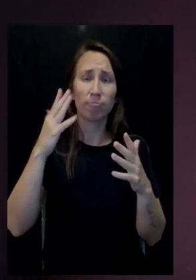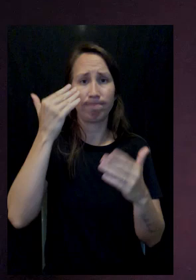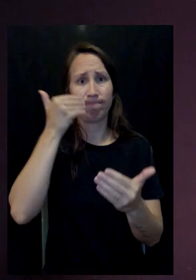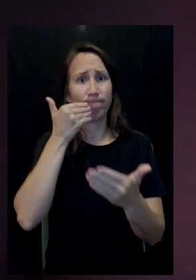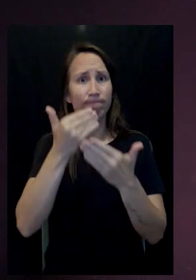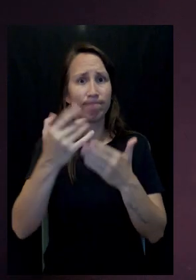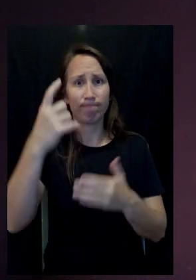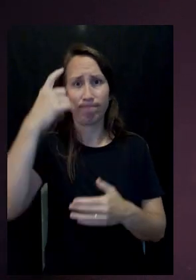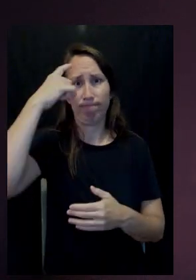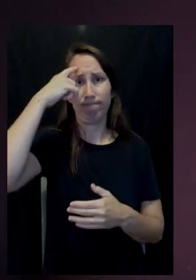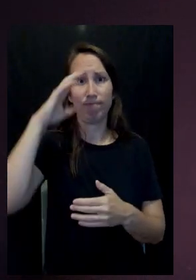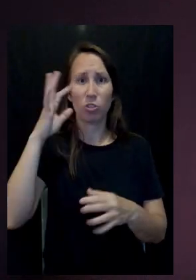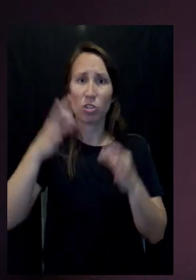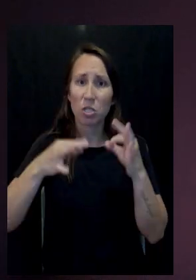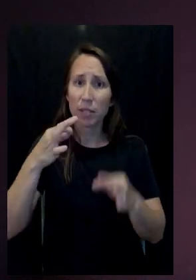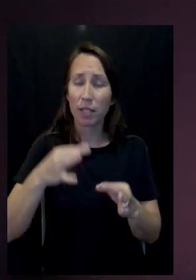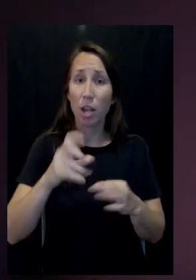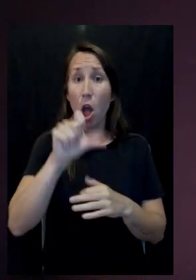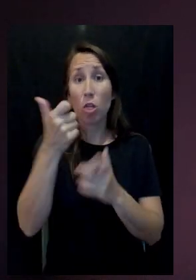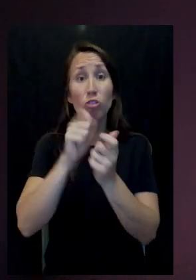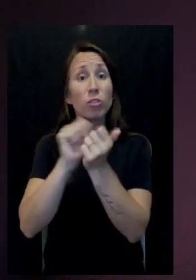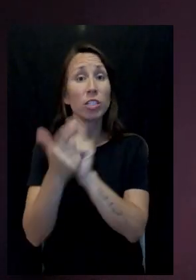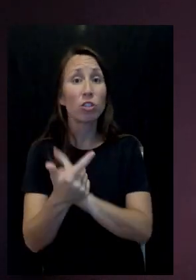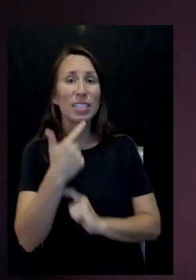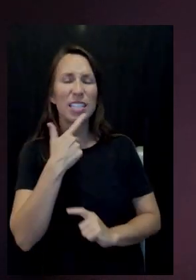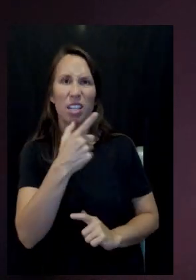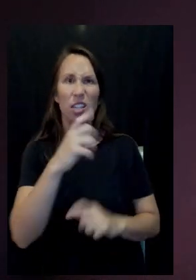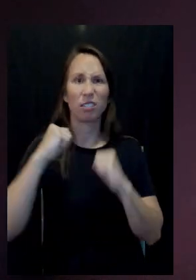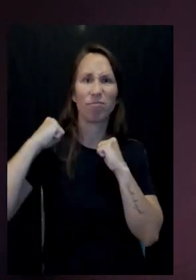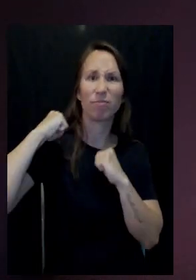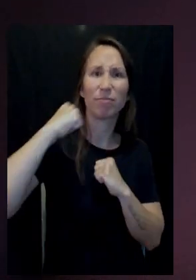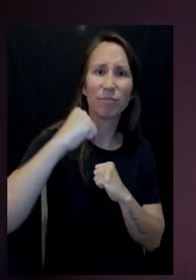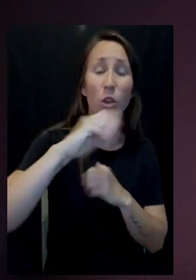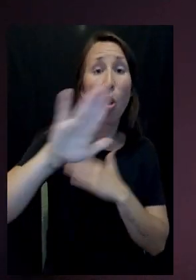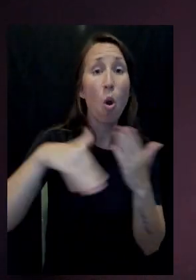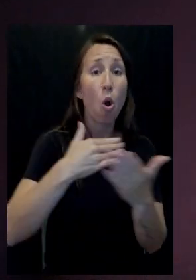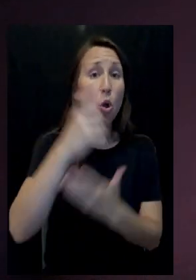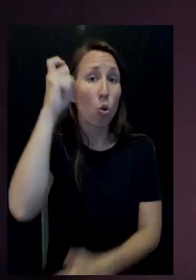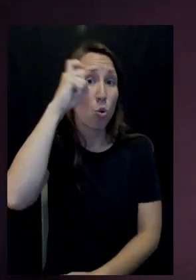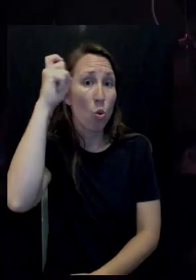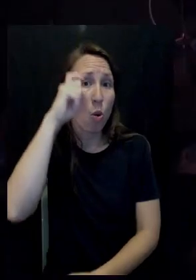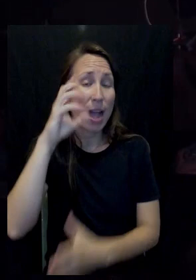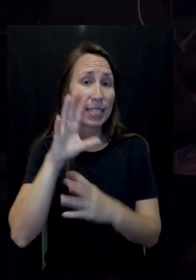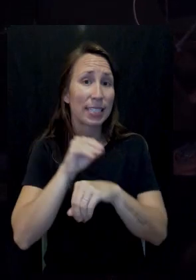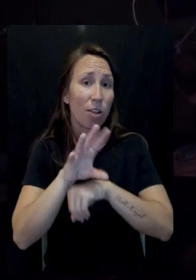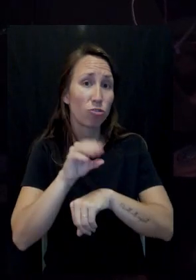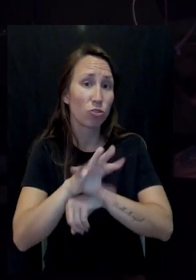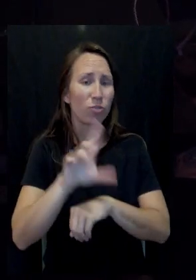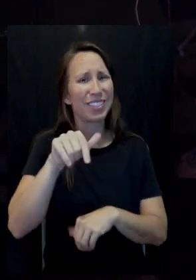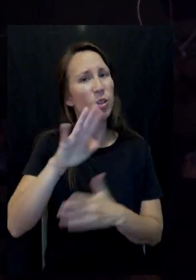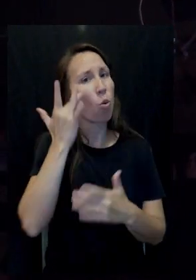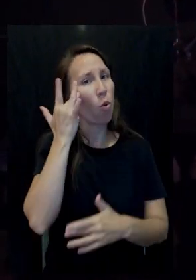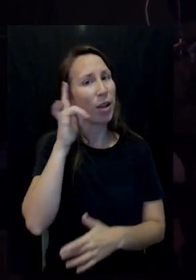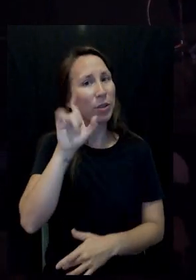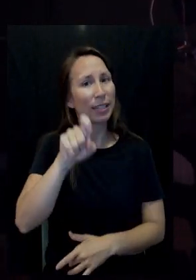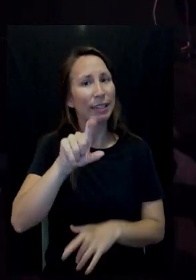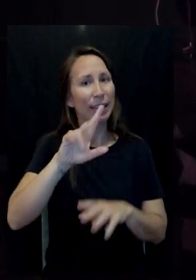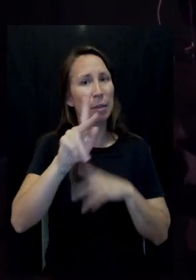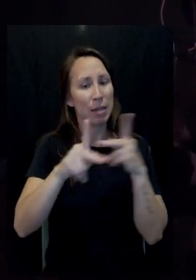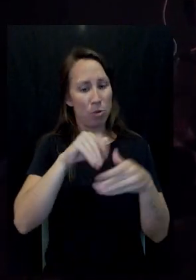judgment. Other translation says he rages against all wise counsel. This is why we need people in our world.